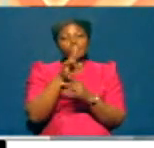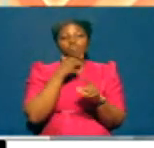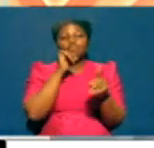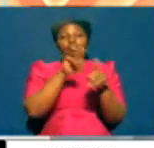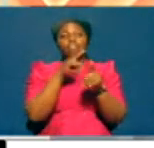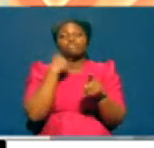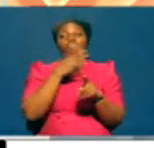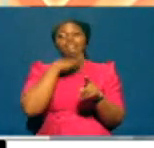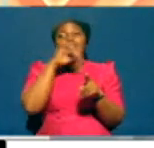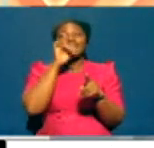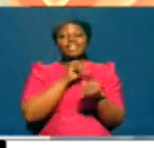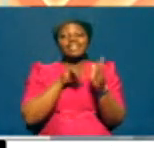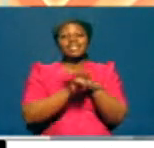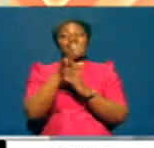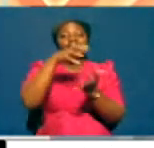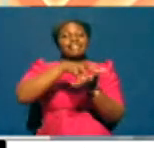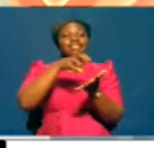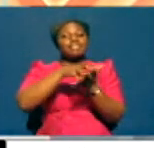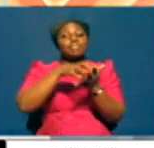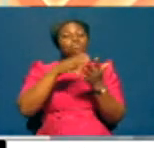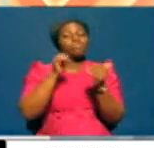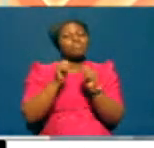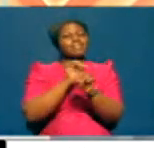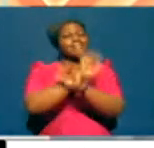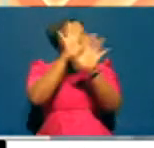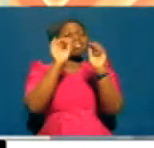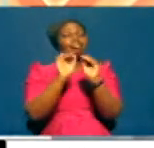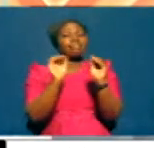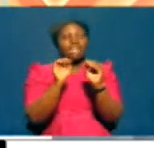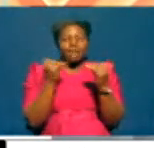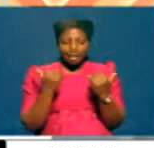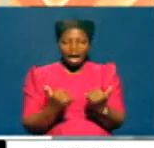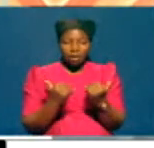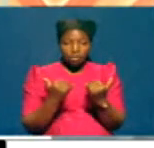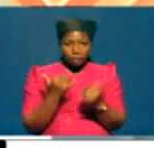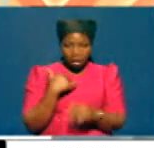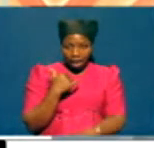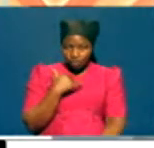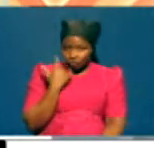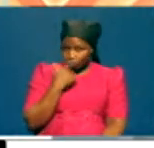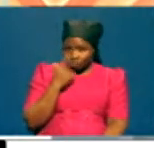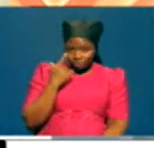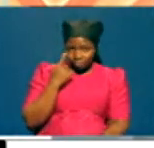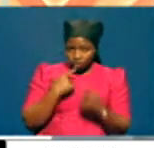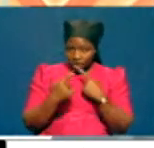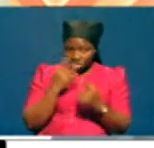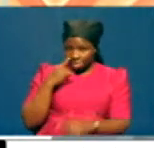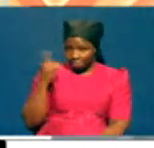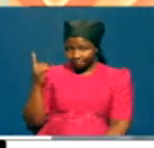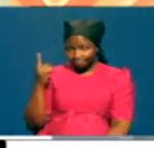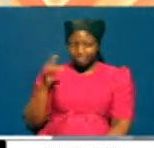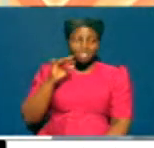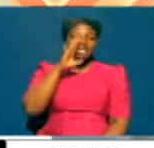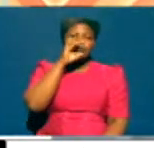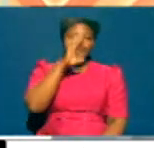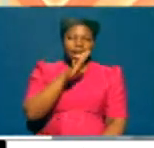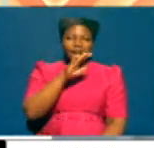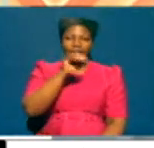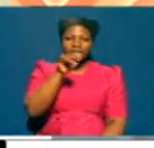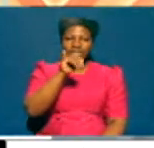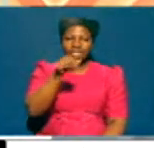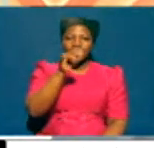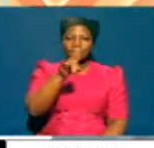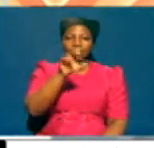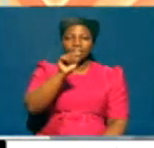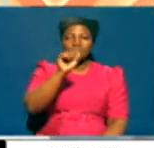unclear circumstances is currently underway. And currently speaking, I can see it's Speaker Justin Muturi.